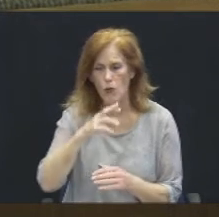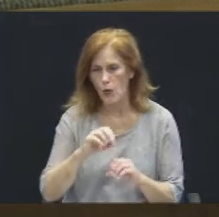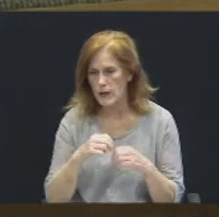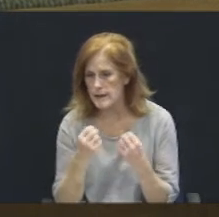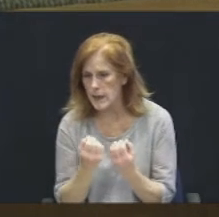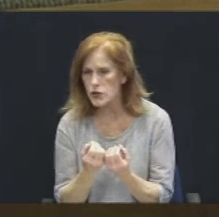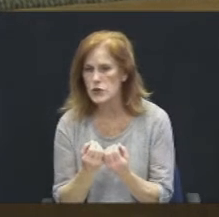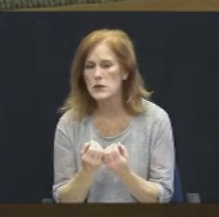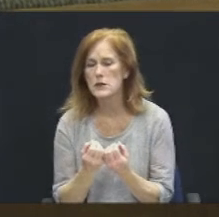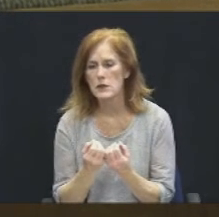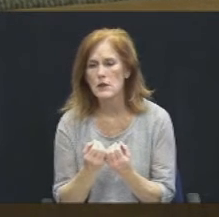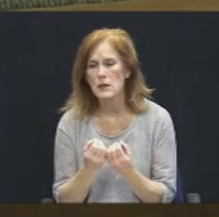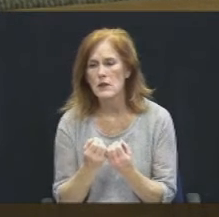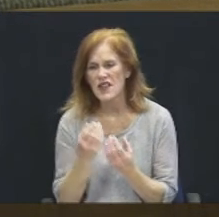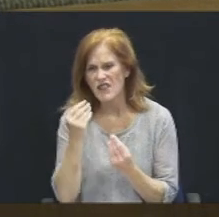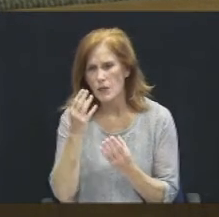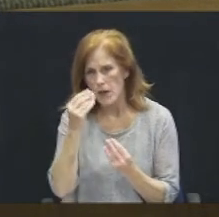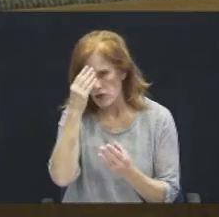organization.